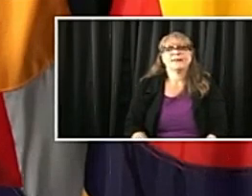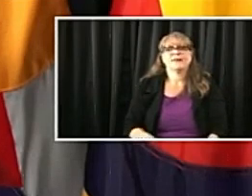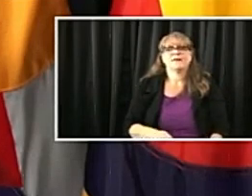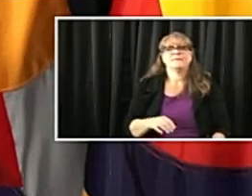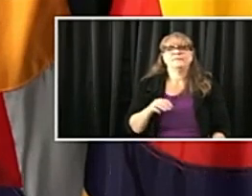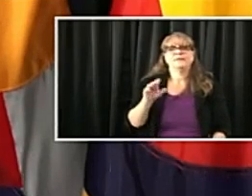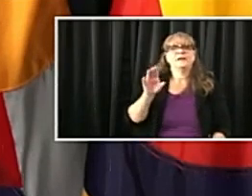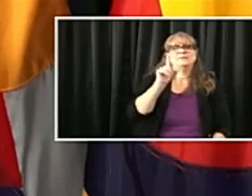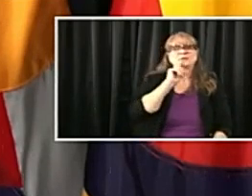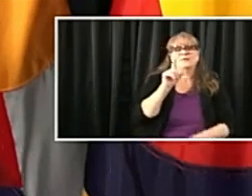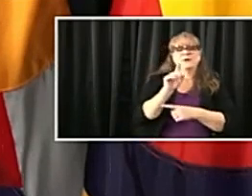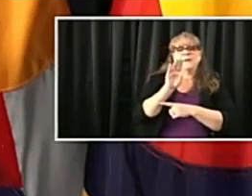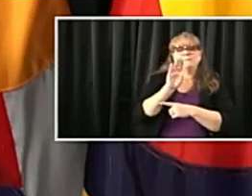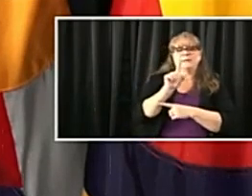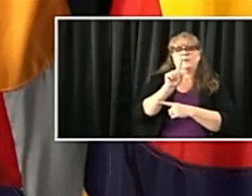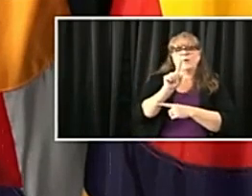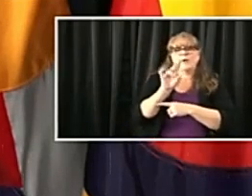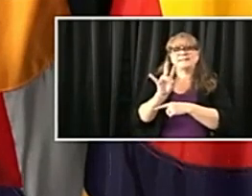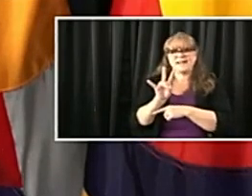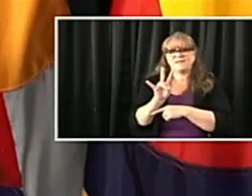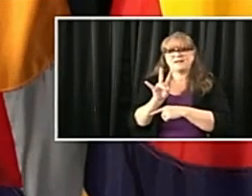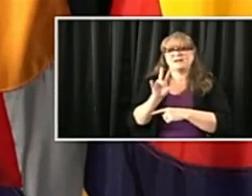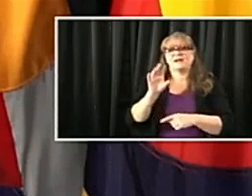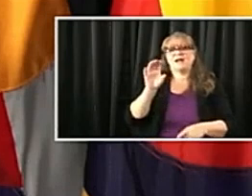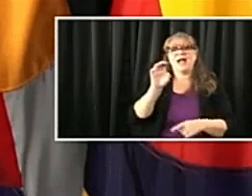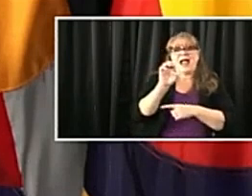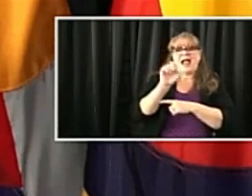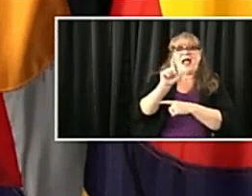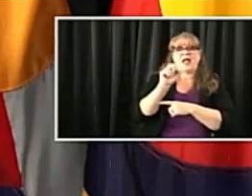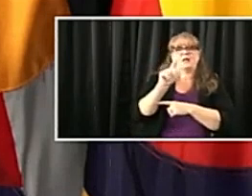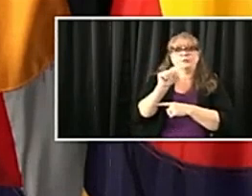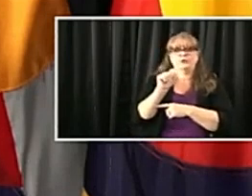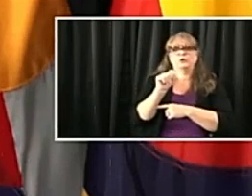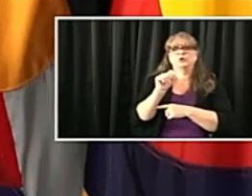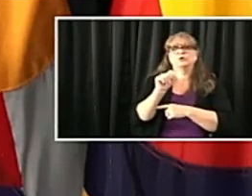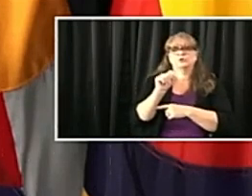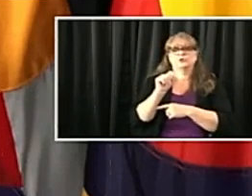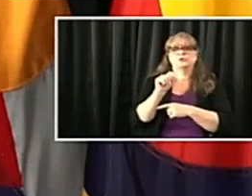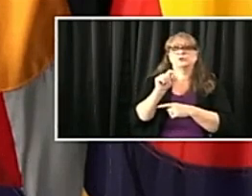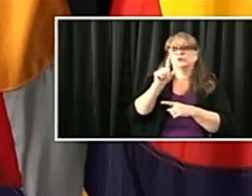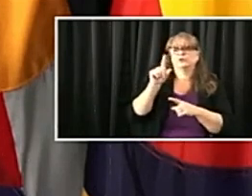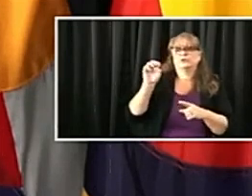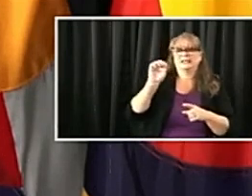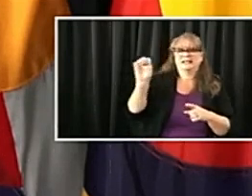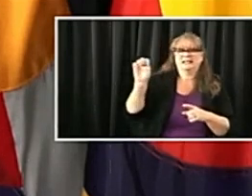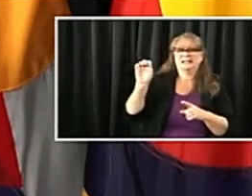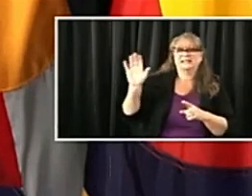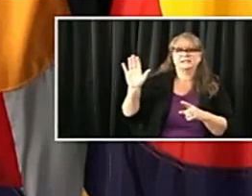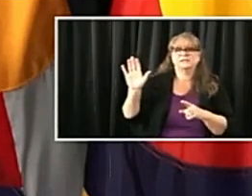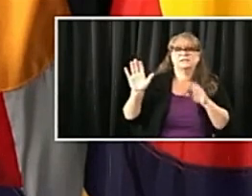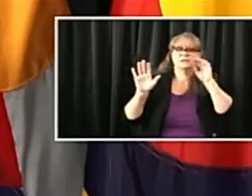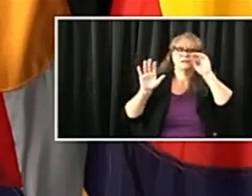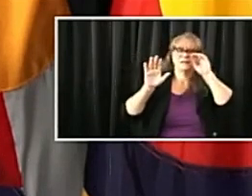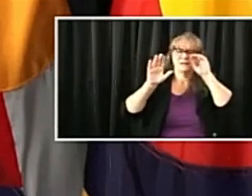where did it come from? Could it occur spontaneously, or is it from the UK, maybe via DIA? And I have a